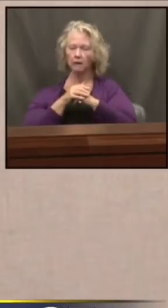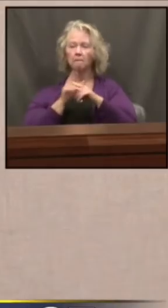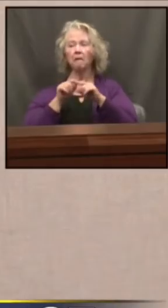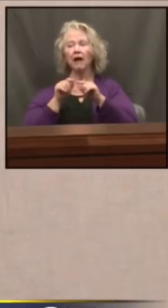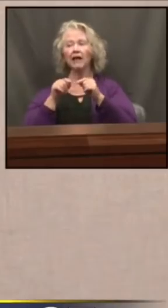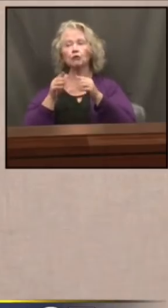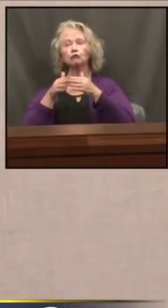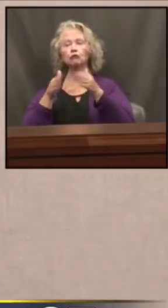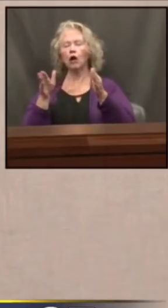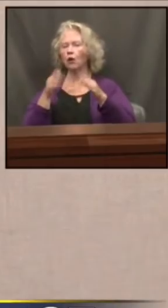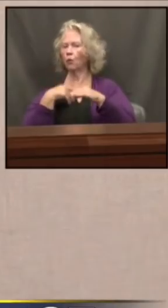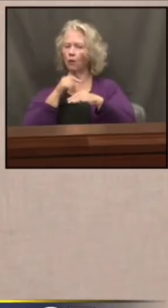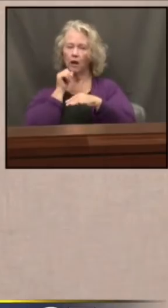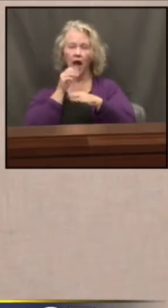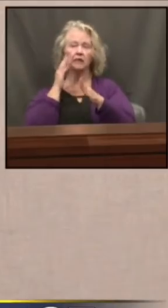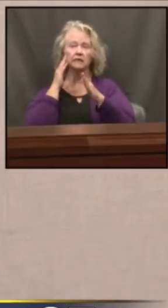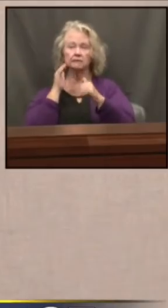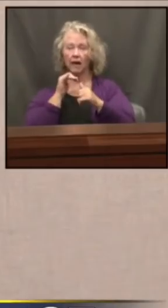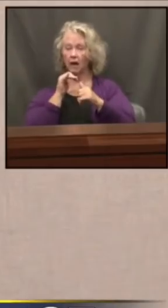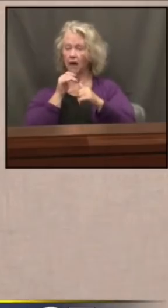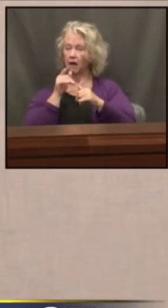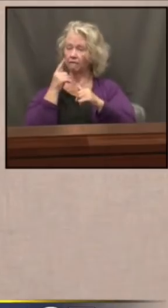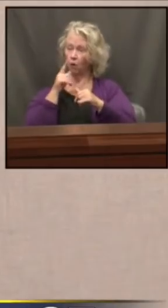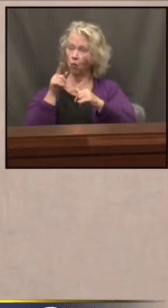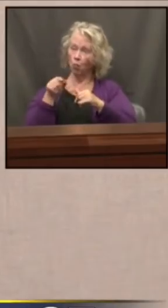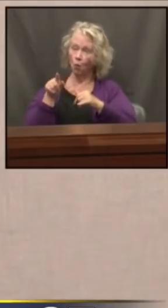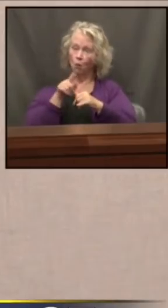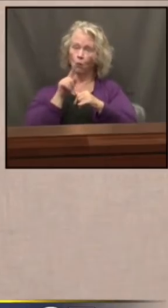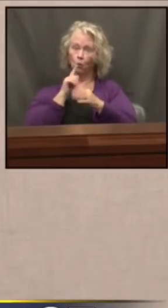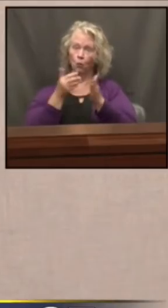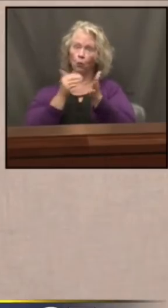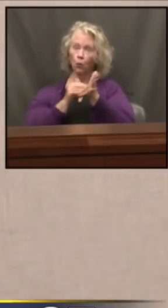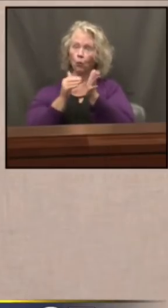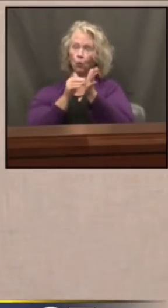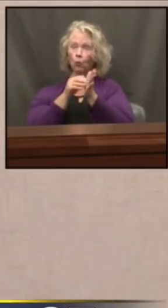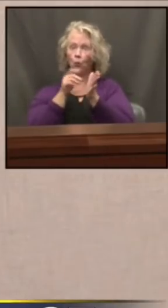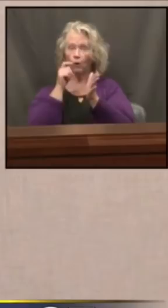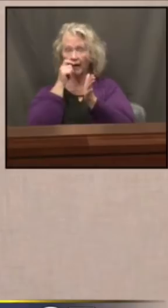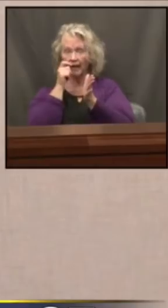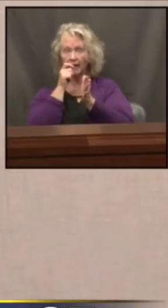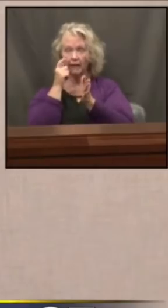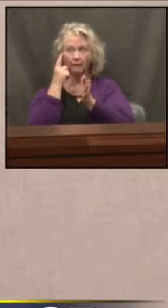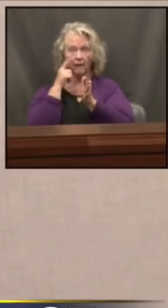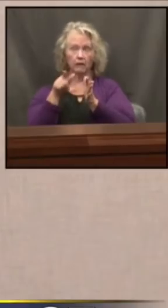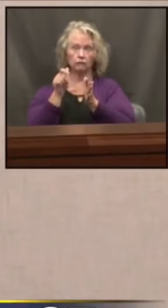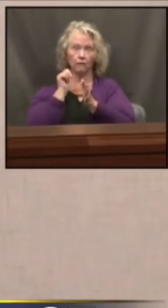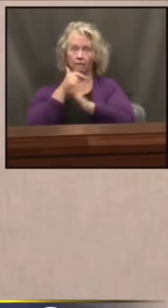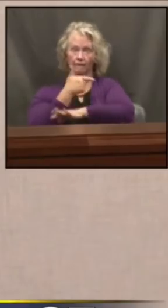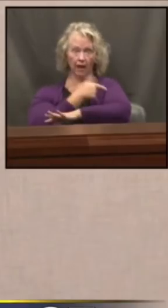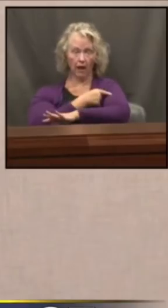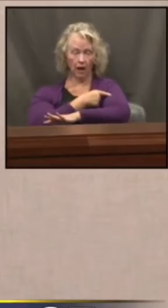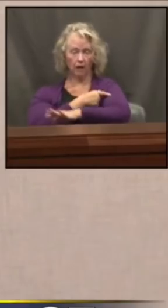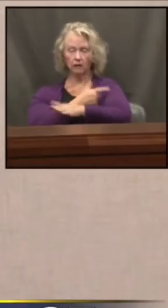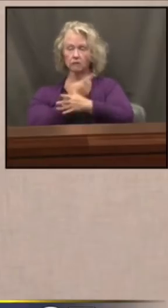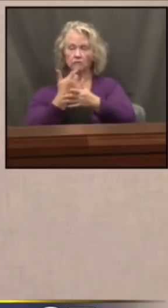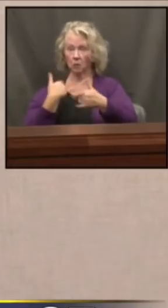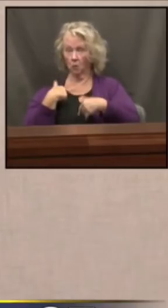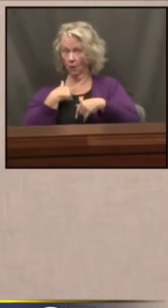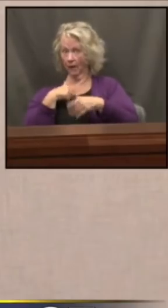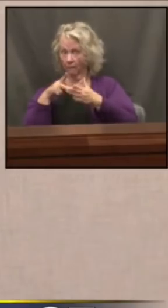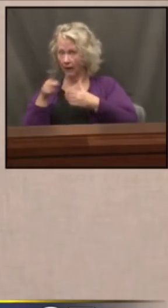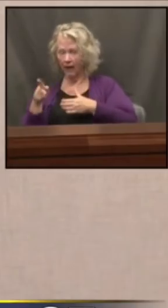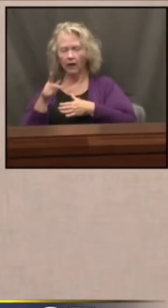anticipate repetitive COVID screening being covered, and that may become an out-of-pocket cost